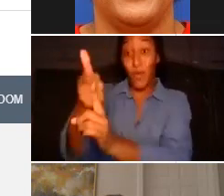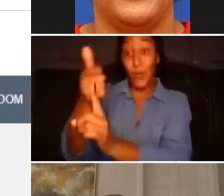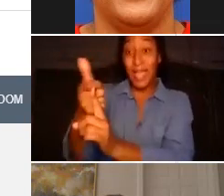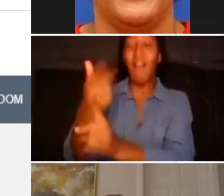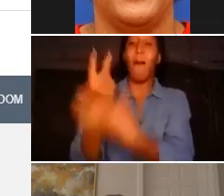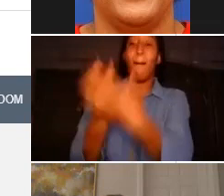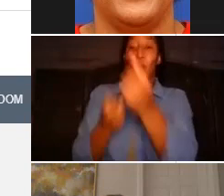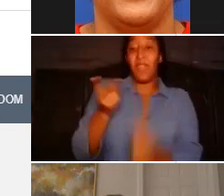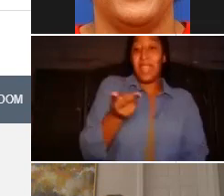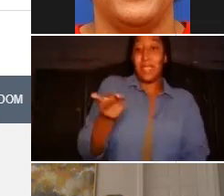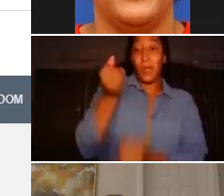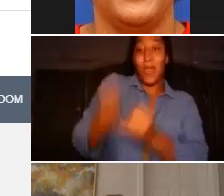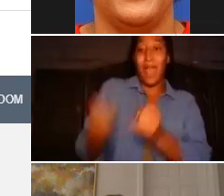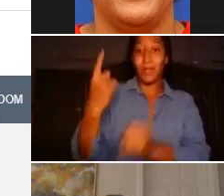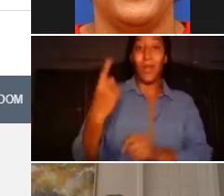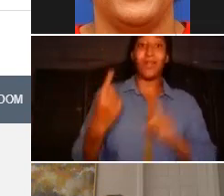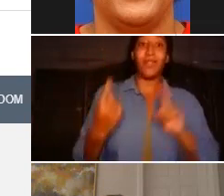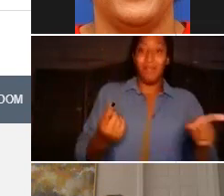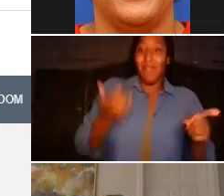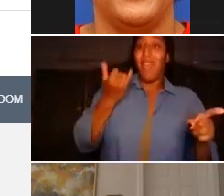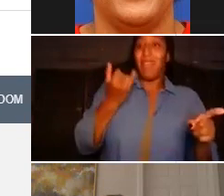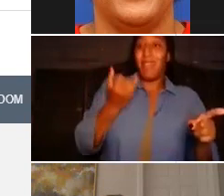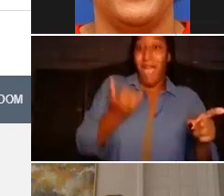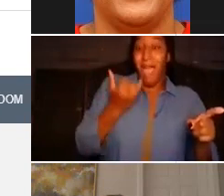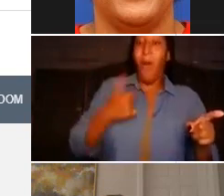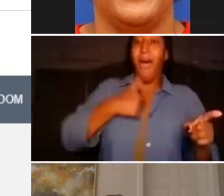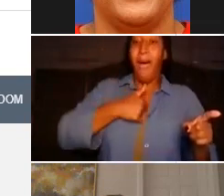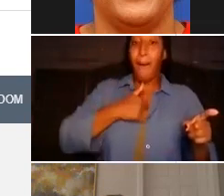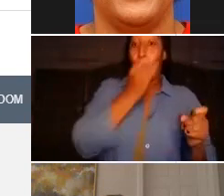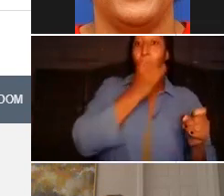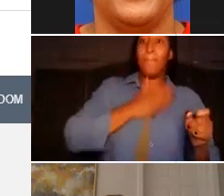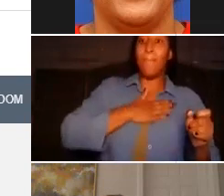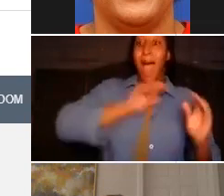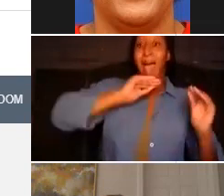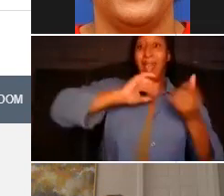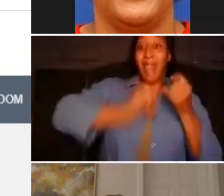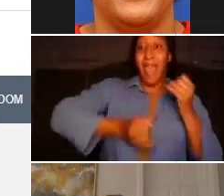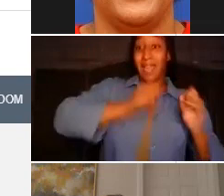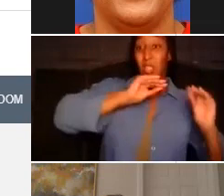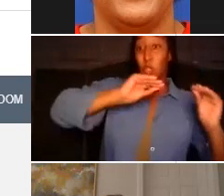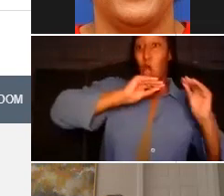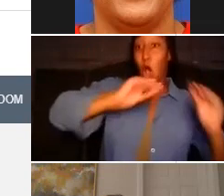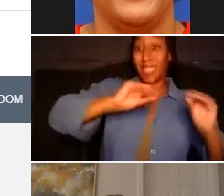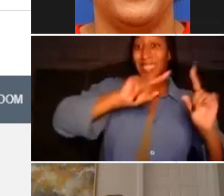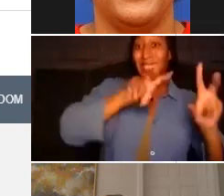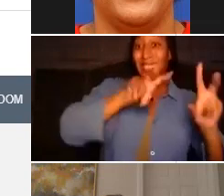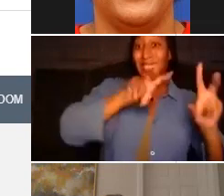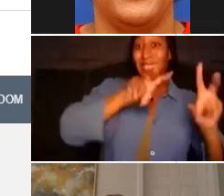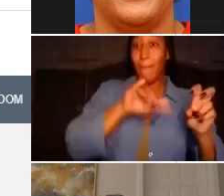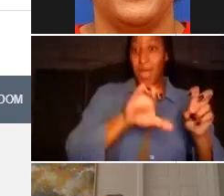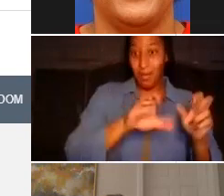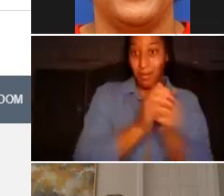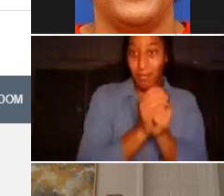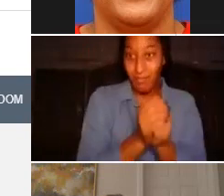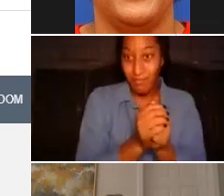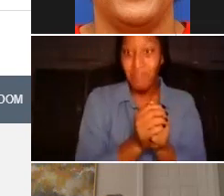several short weeks ago, and reflect on all the different types of motion that we've covered so far.